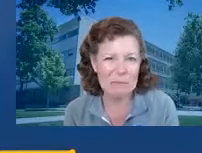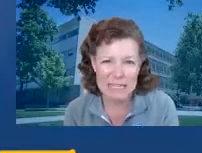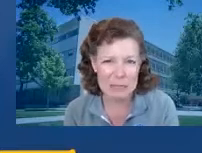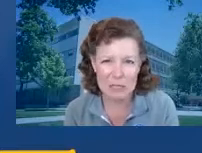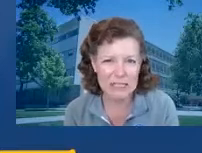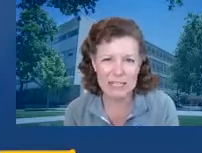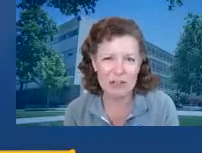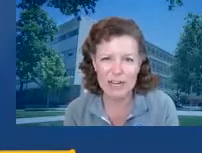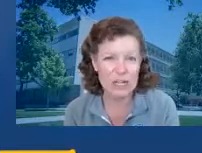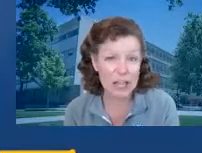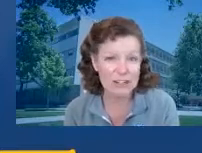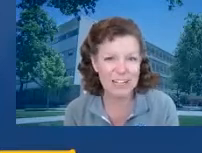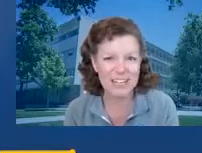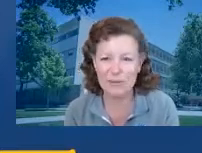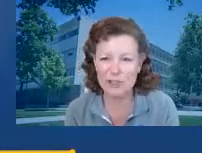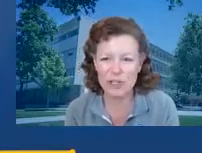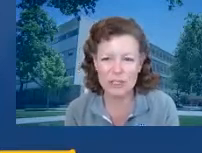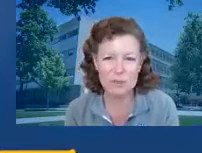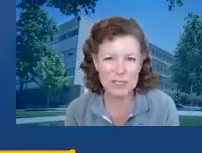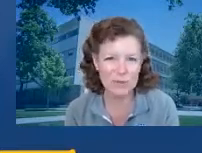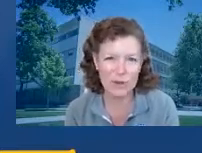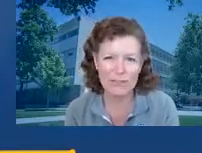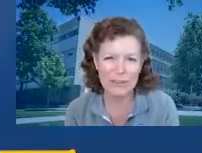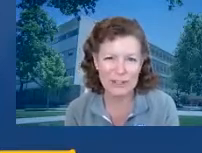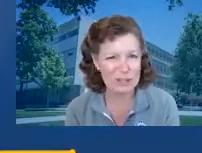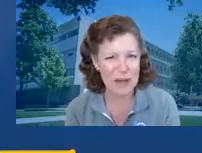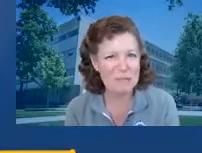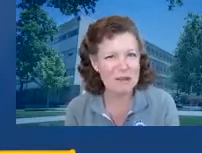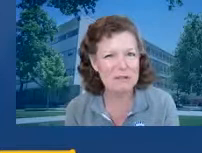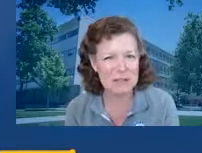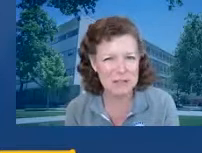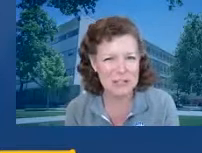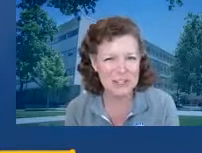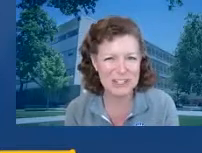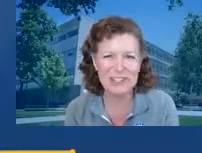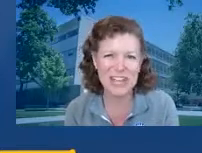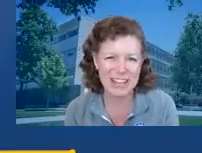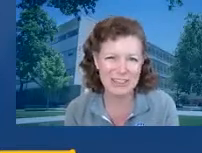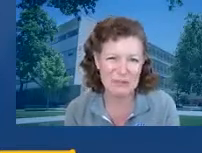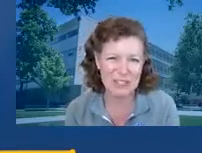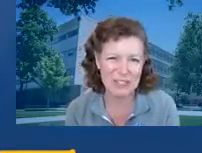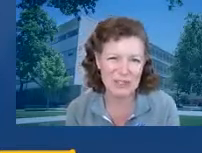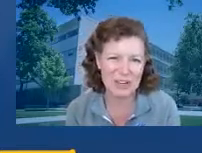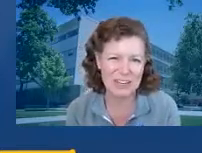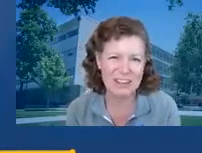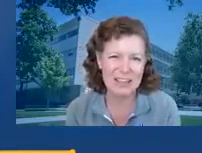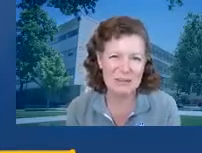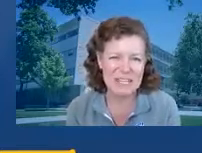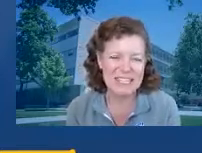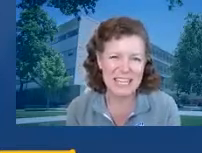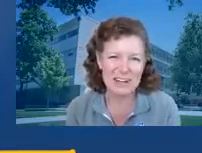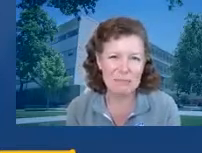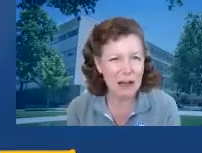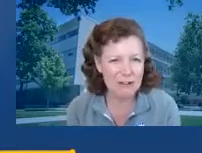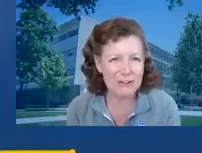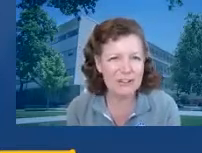an amazing person, a great author of children's books. If you haven't looked them up, I would encourage you to check out the books that she's written, because